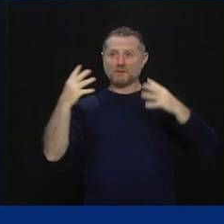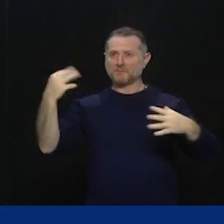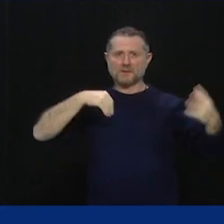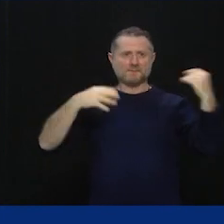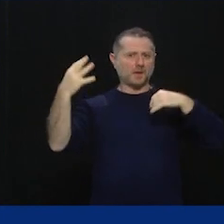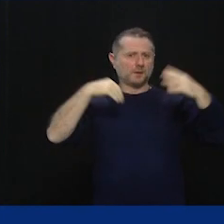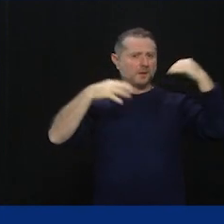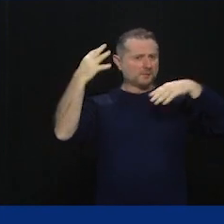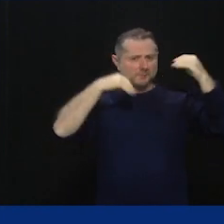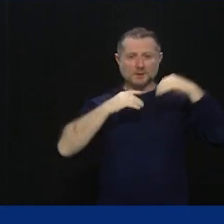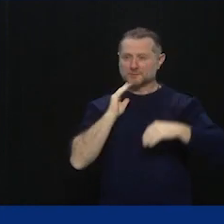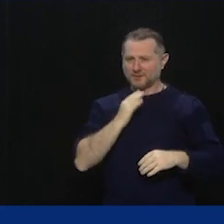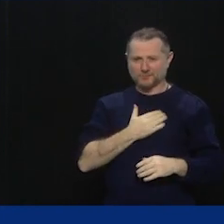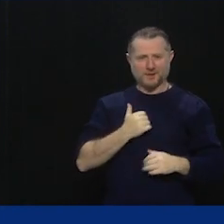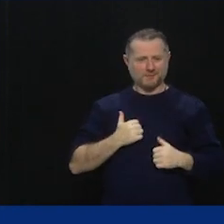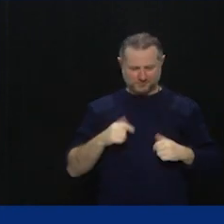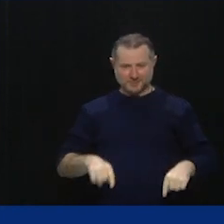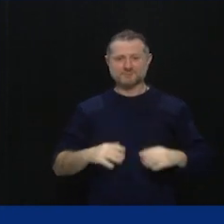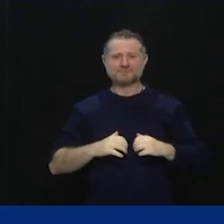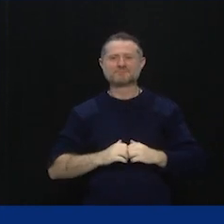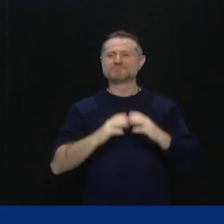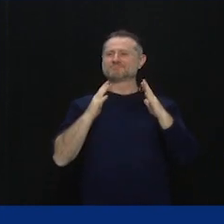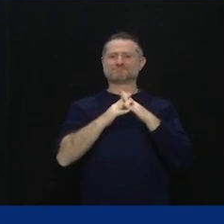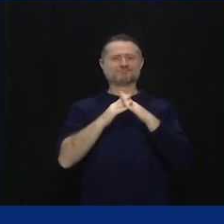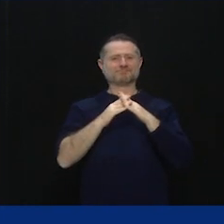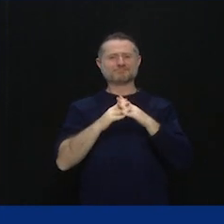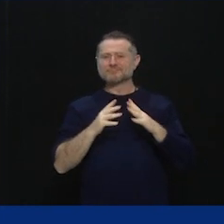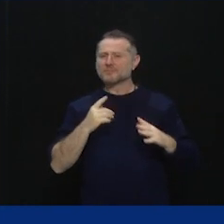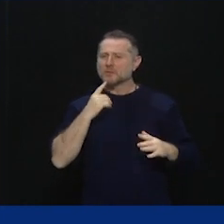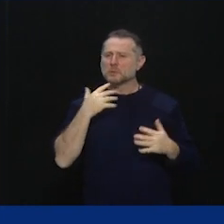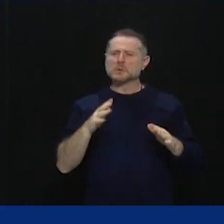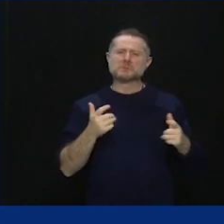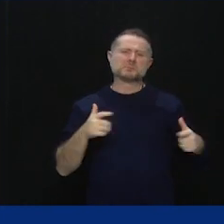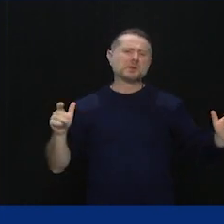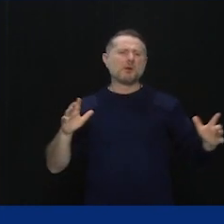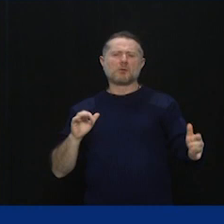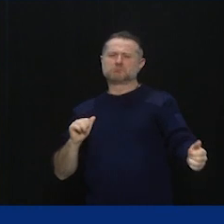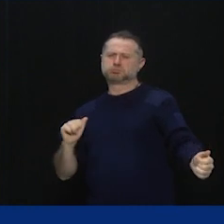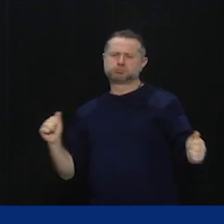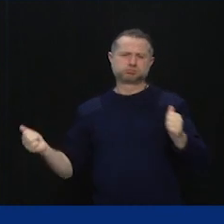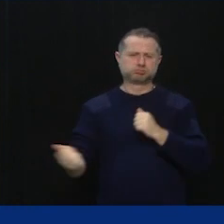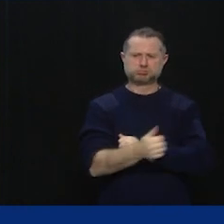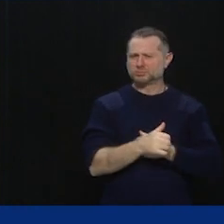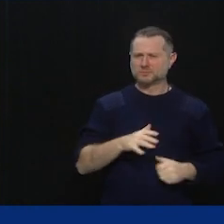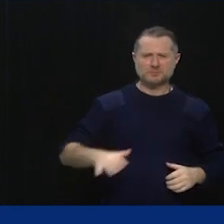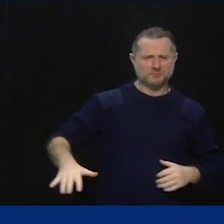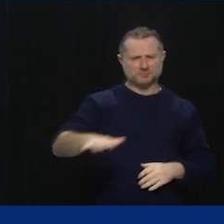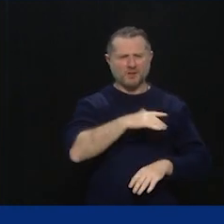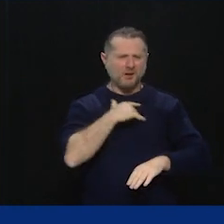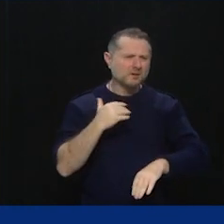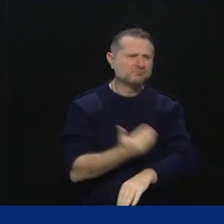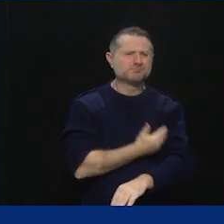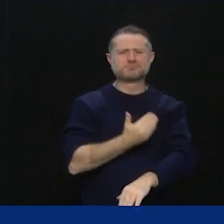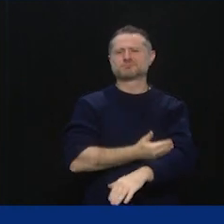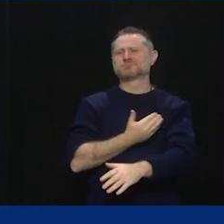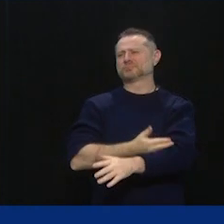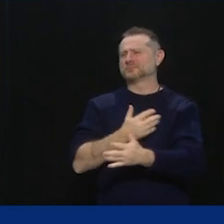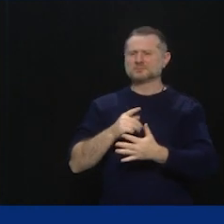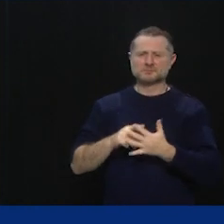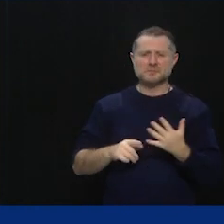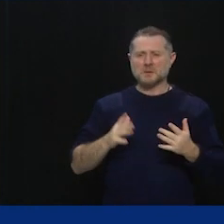it is definitely the most transformative project that we've ever been involved in. And we've been involved in a few transformative